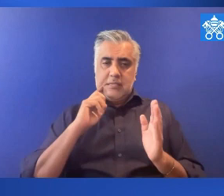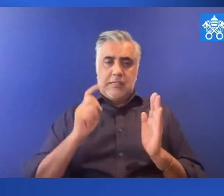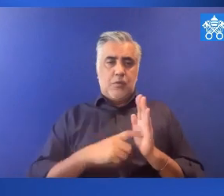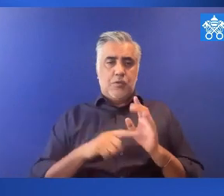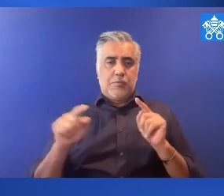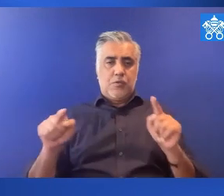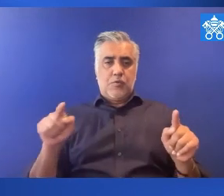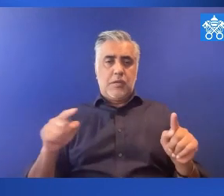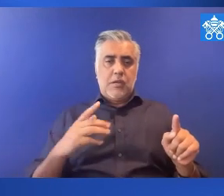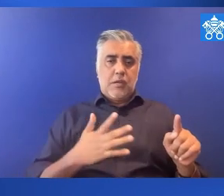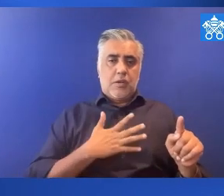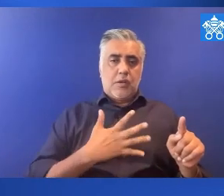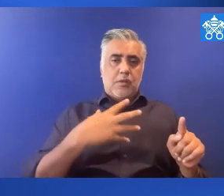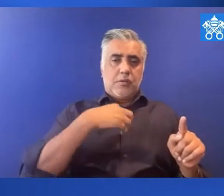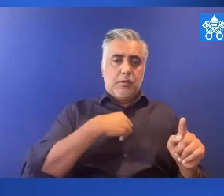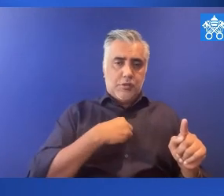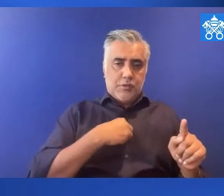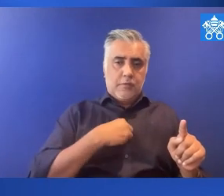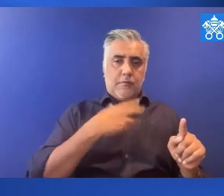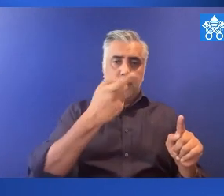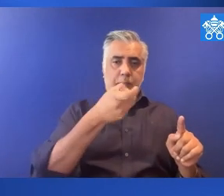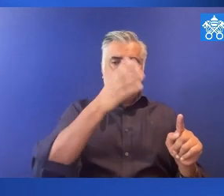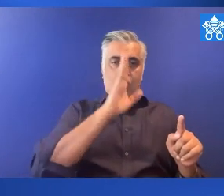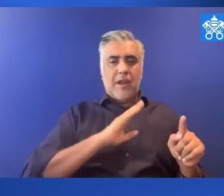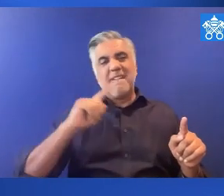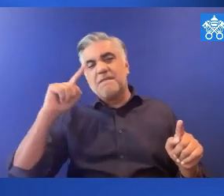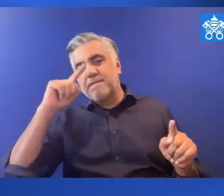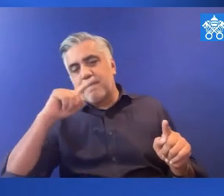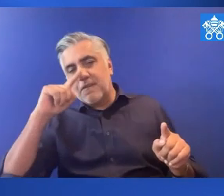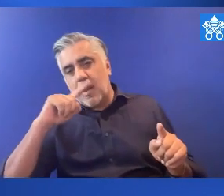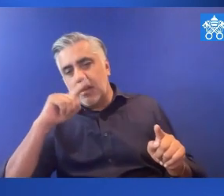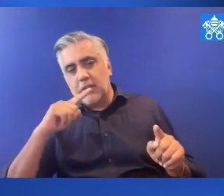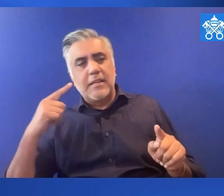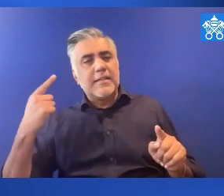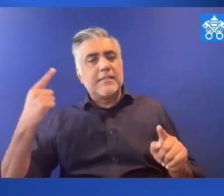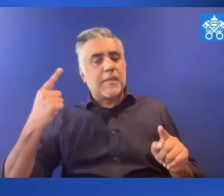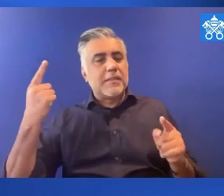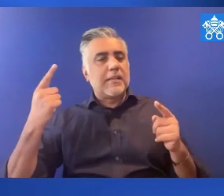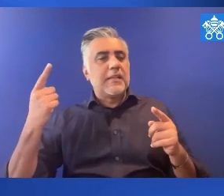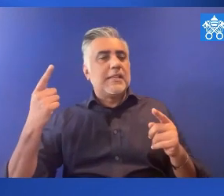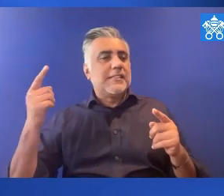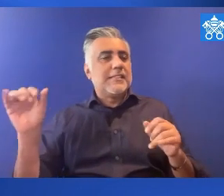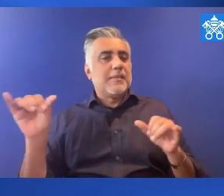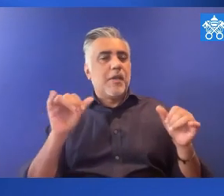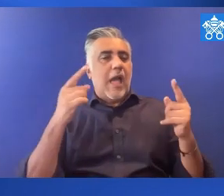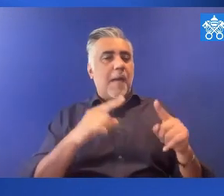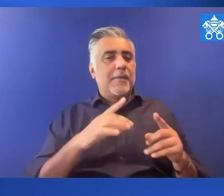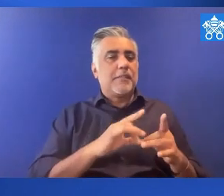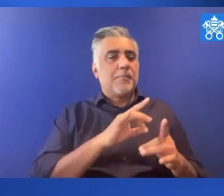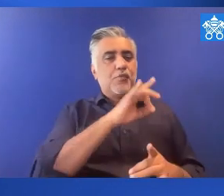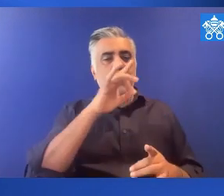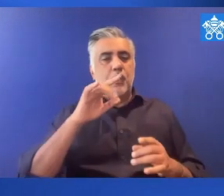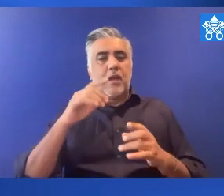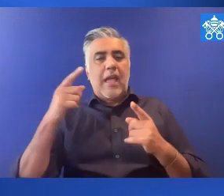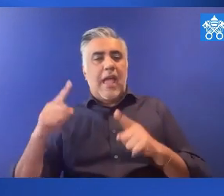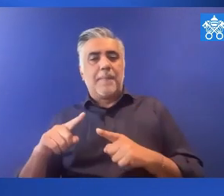We must distinguish the consolation that is of God and false consolation. Something similar